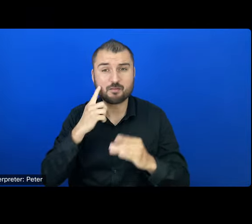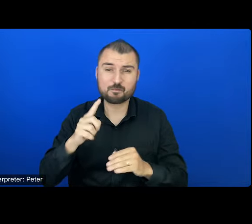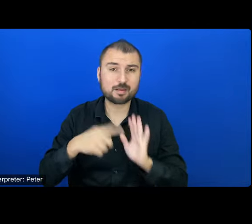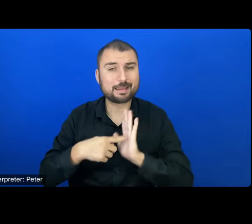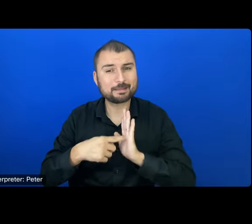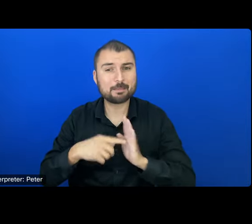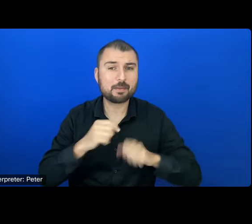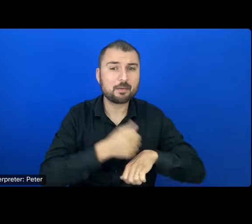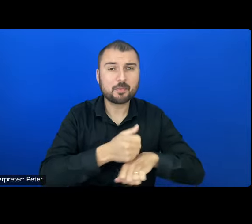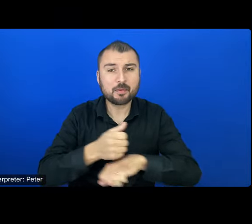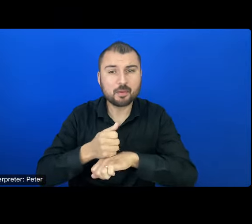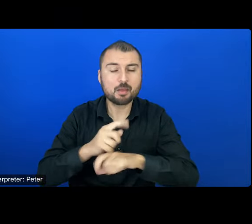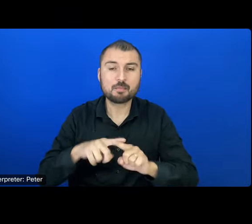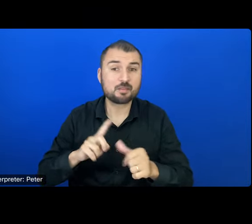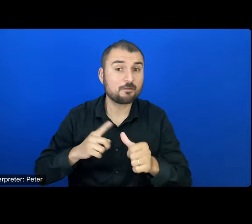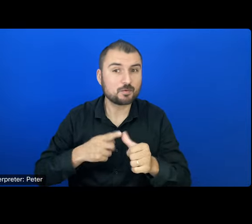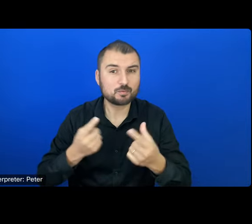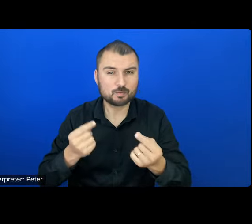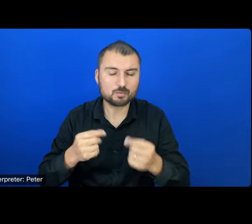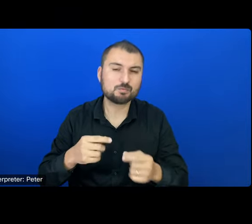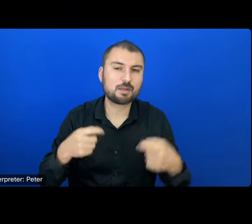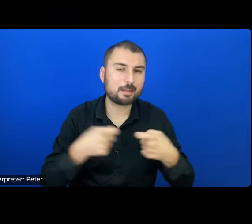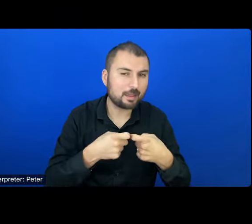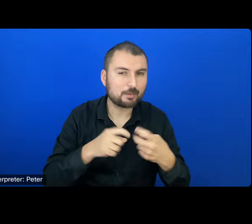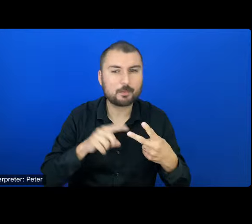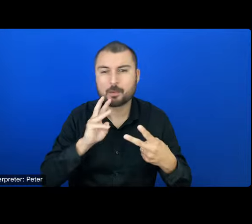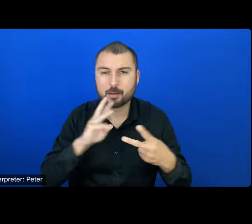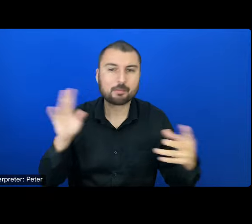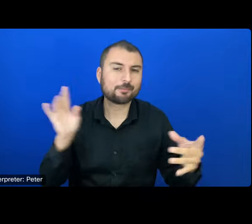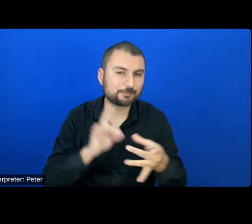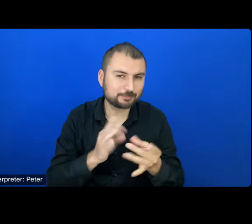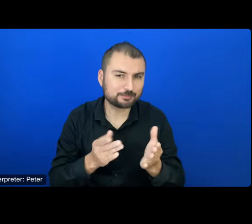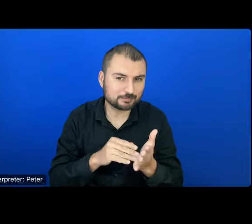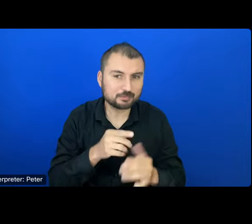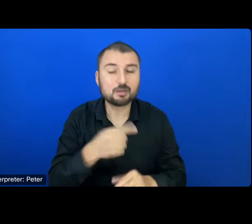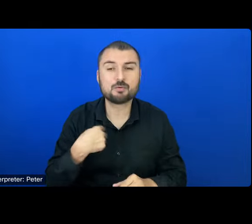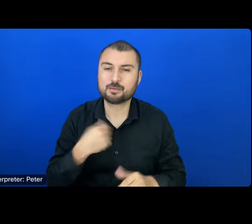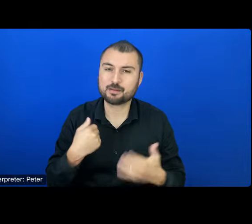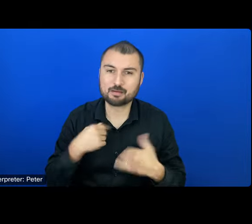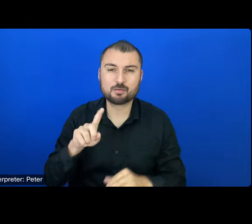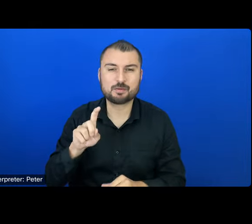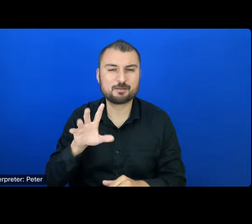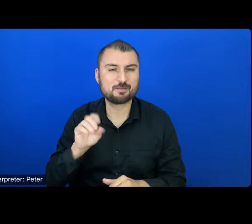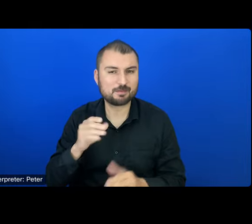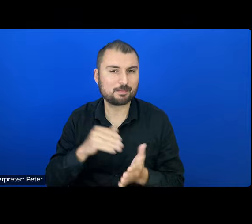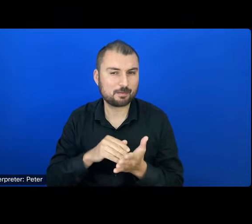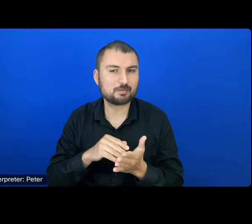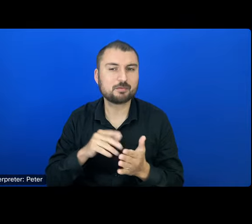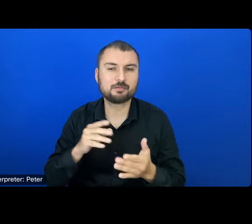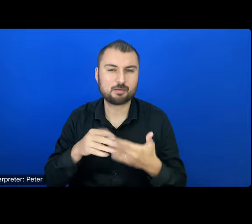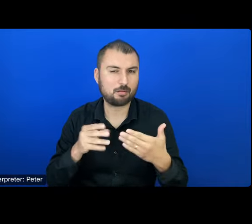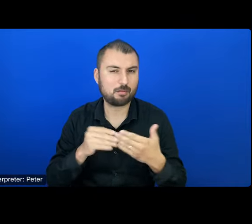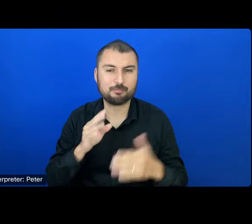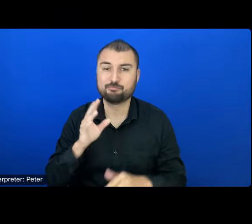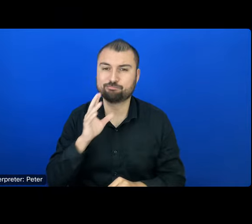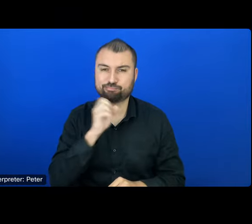is basically getting utilities hooked back up. So we have a $150,000 estimate for the